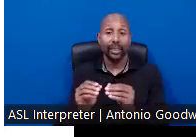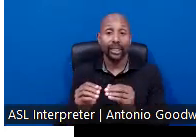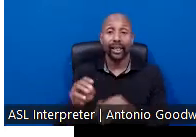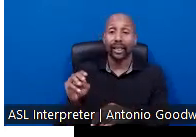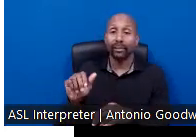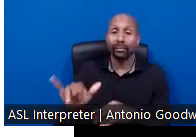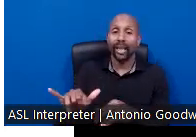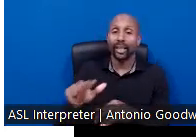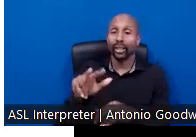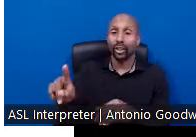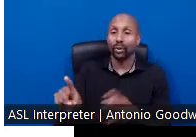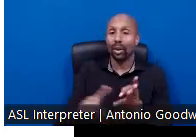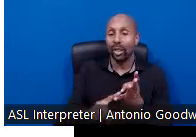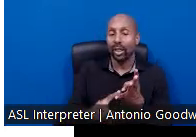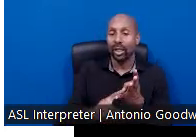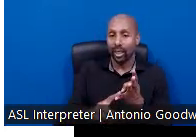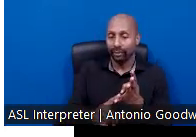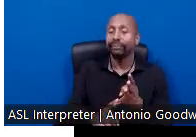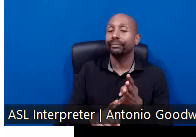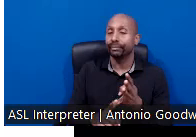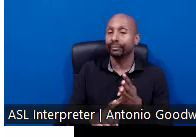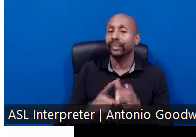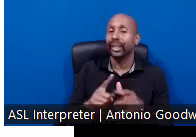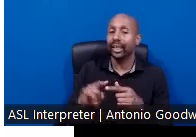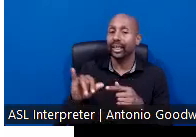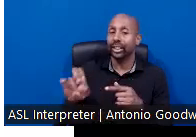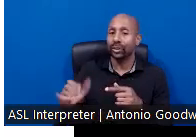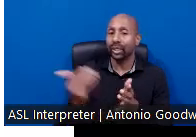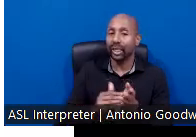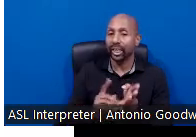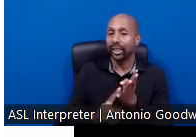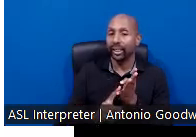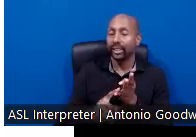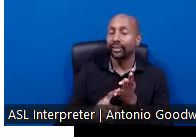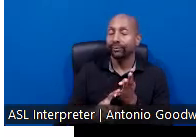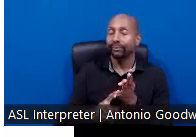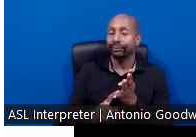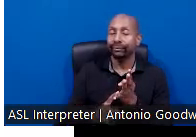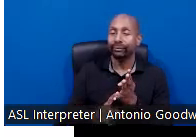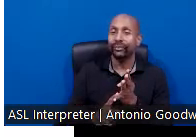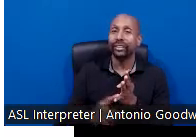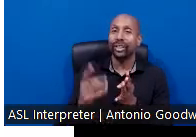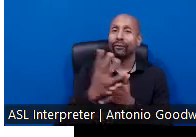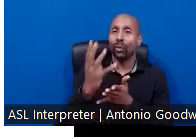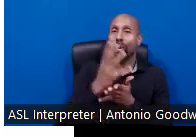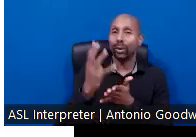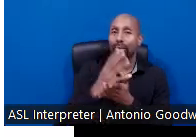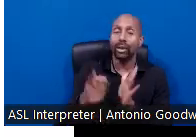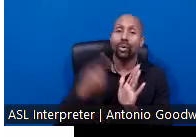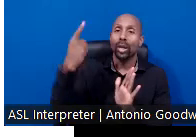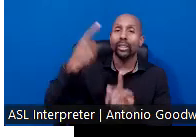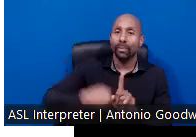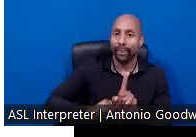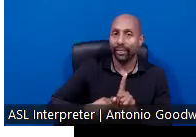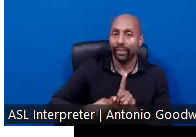of May, and then we're going to follow that up with an end of June meeting. We're working in 4-week patterns here. So once every month, once every 4